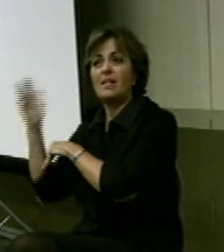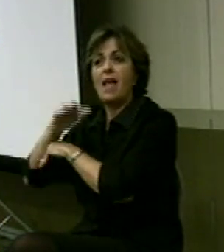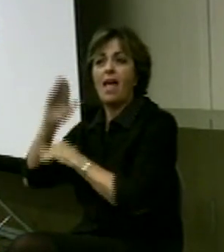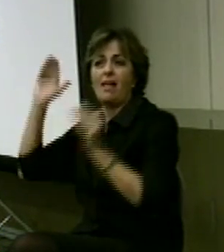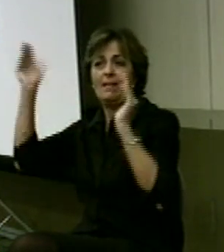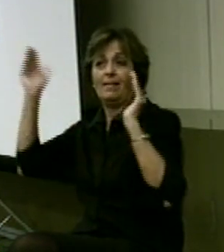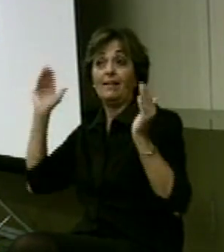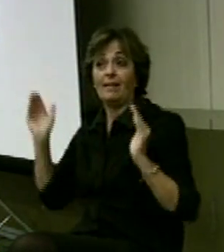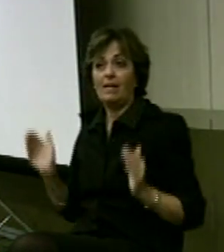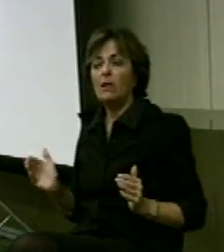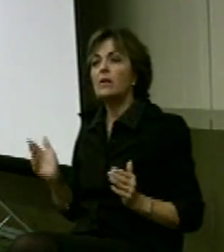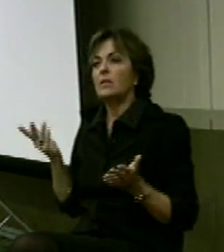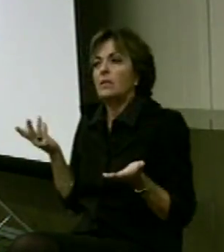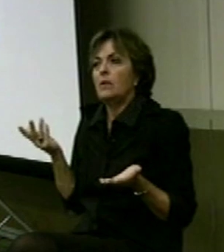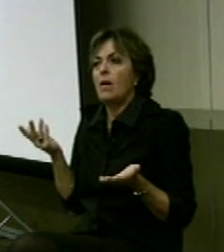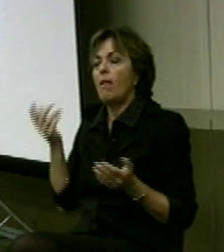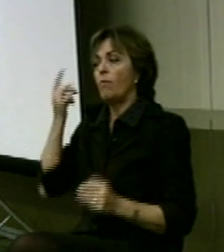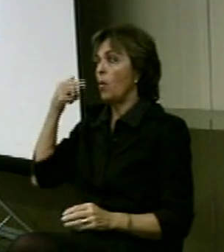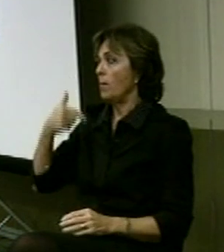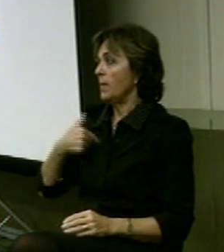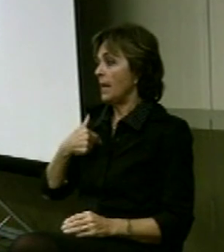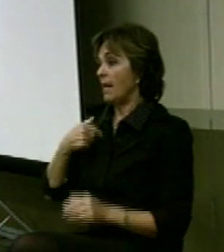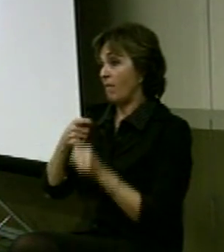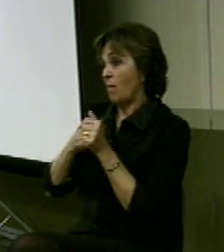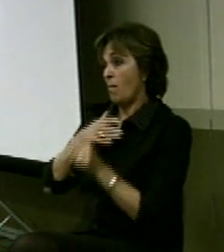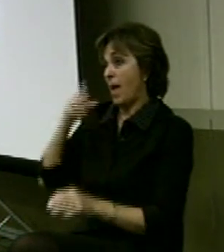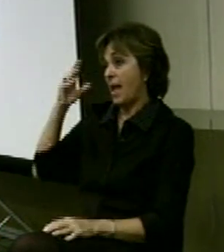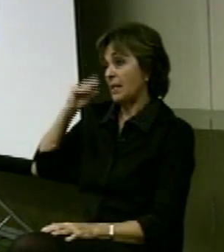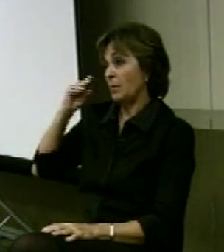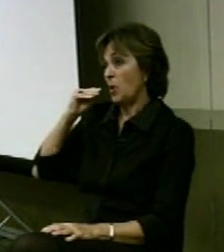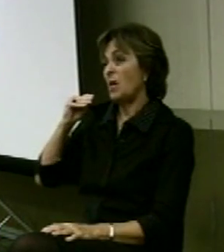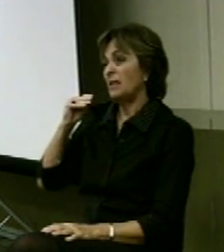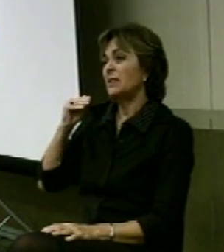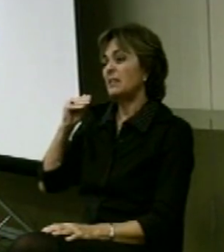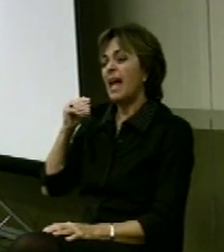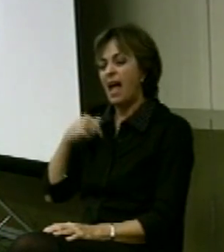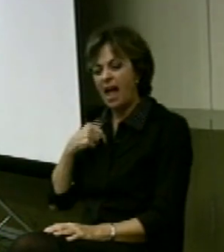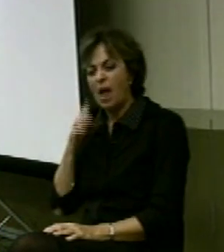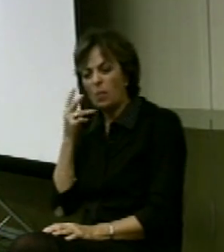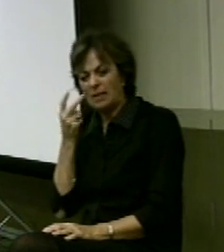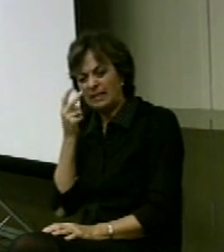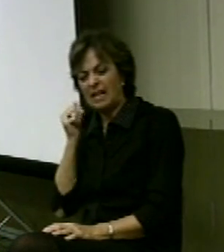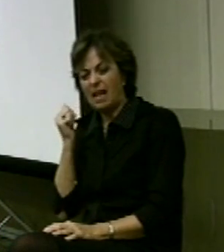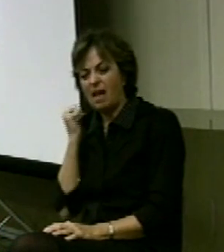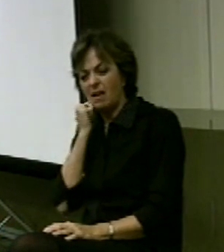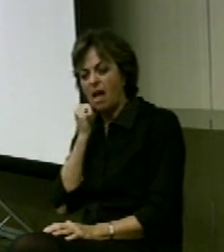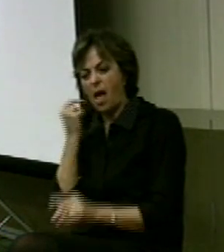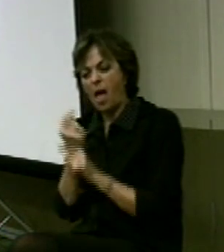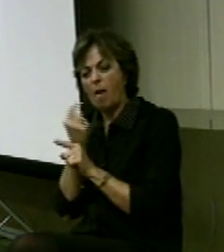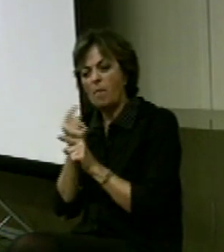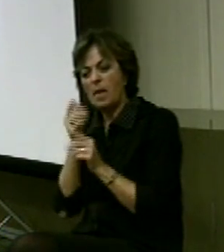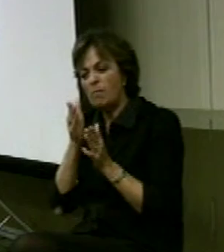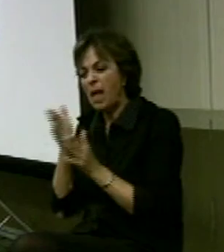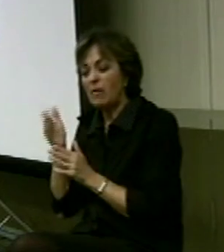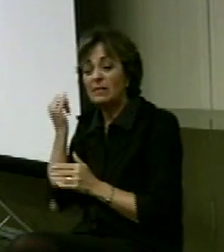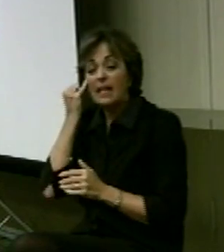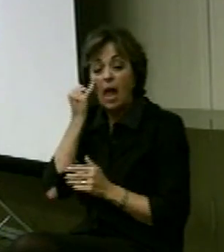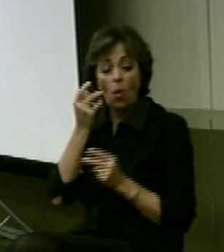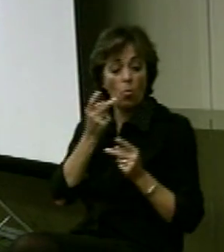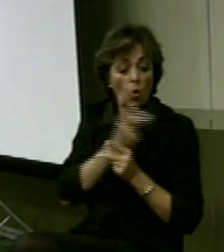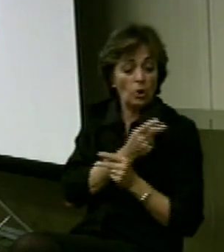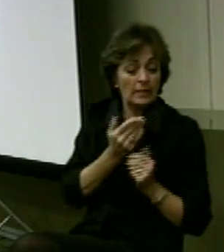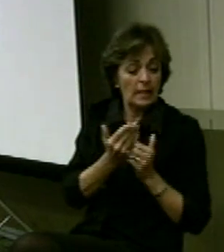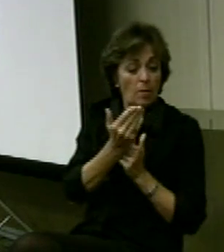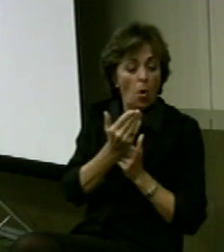day. Okay? And that's just, I mean, for me, from my experience, this is a common pattern I see. Either it's worse in